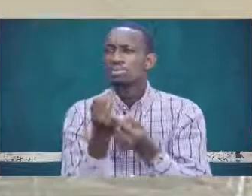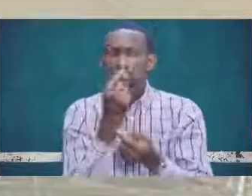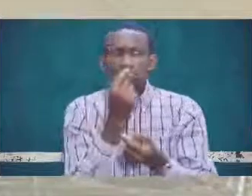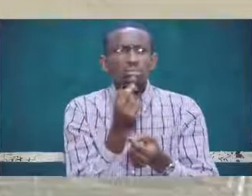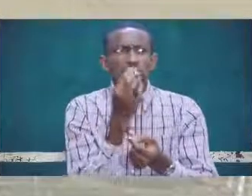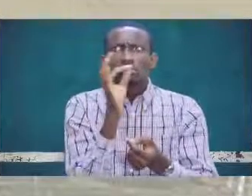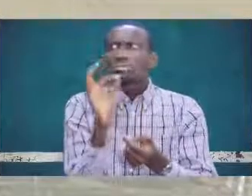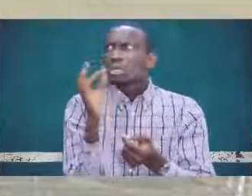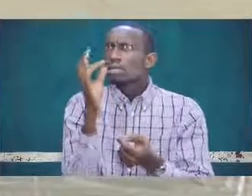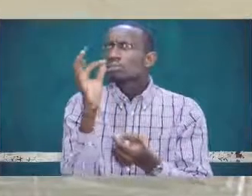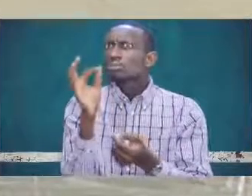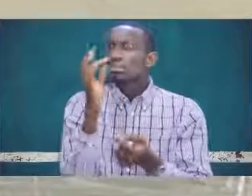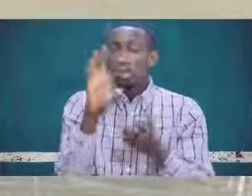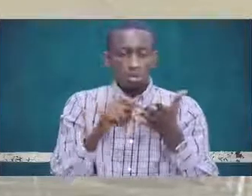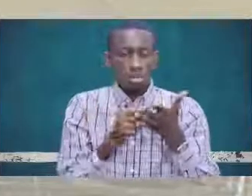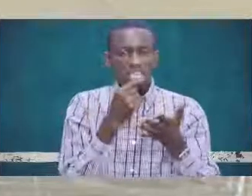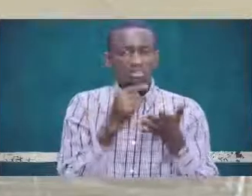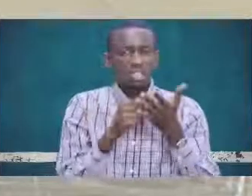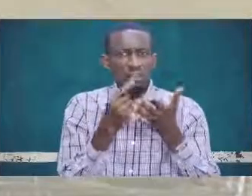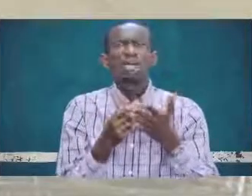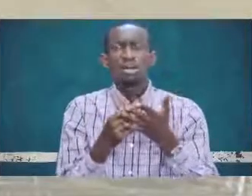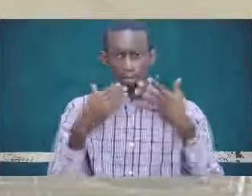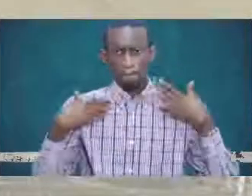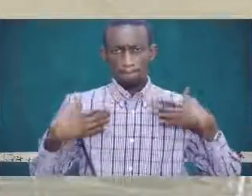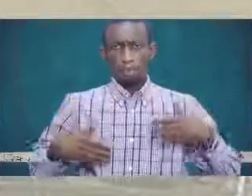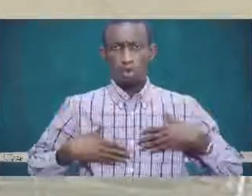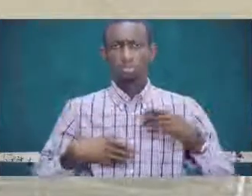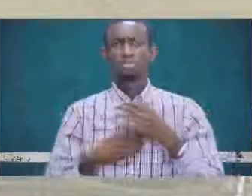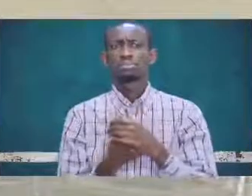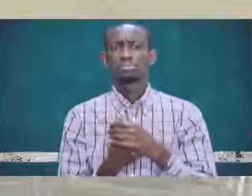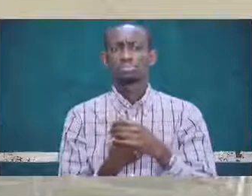stimulated, automatically gastric juice must be produced. Let's talk about